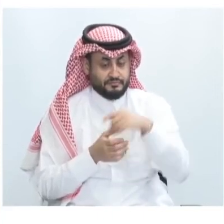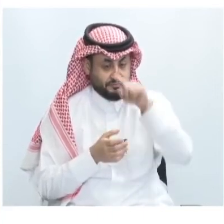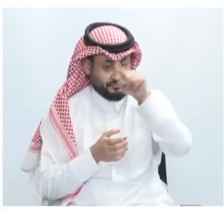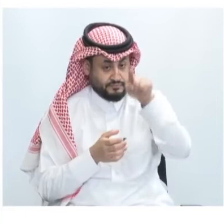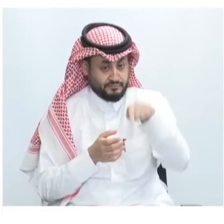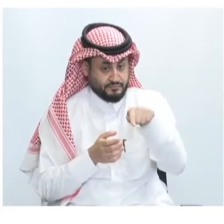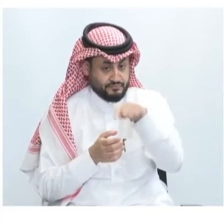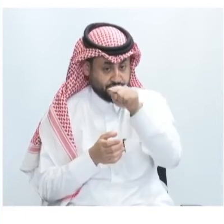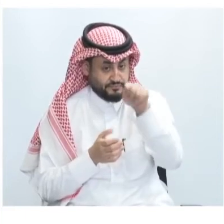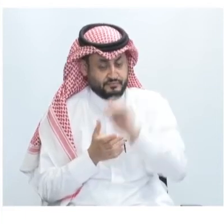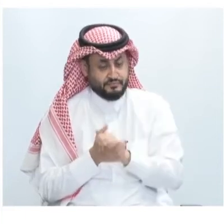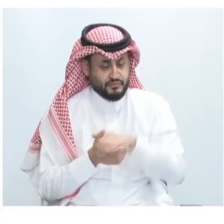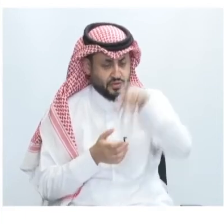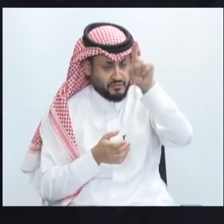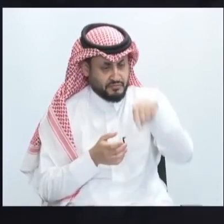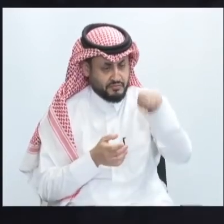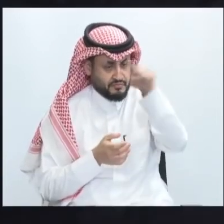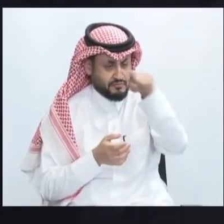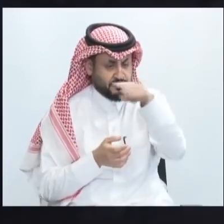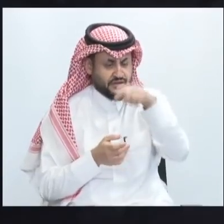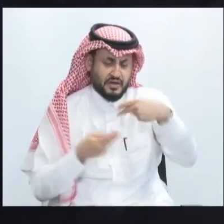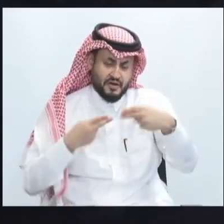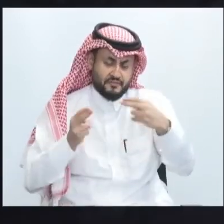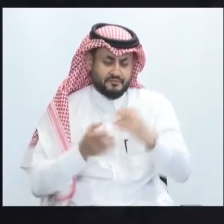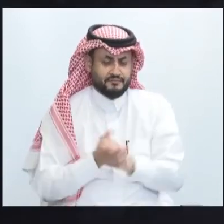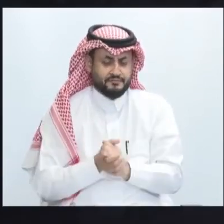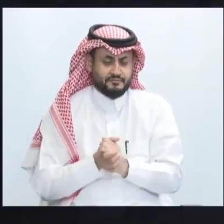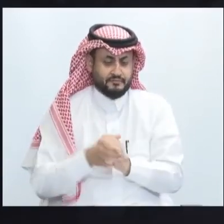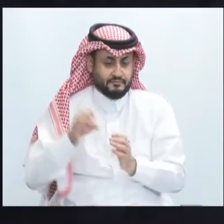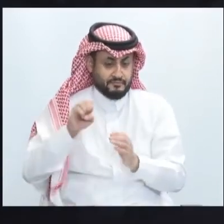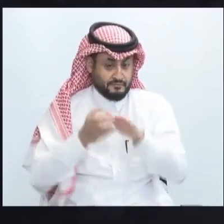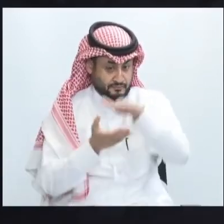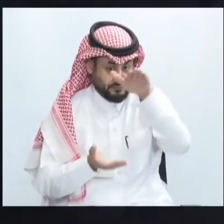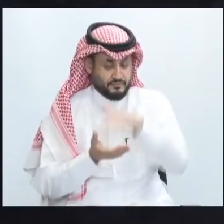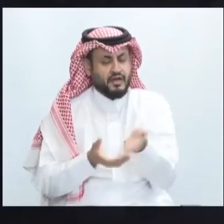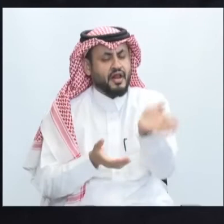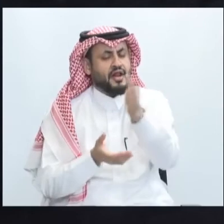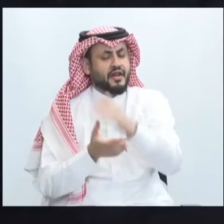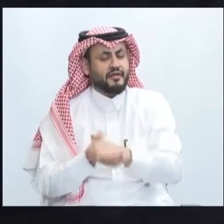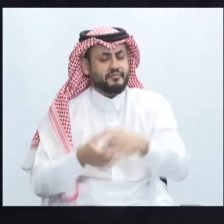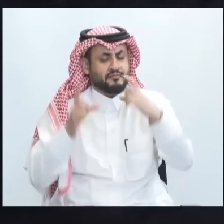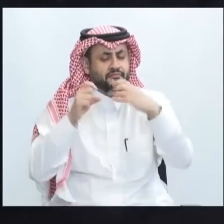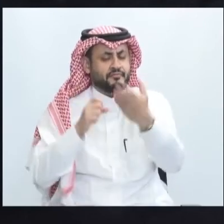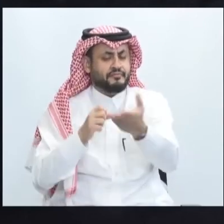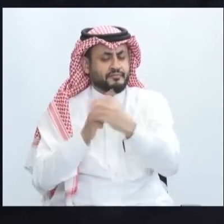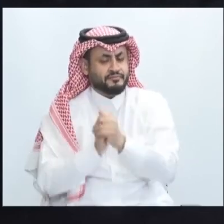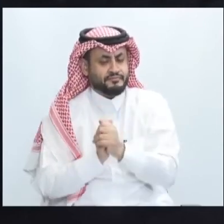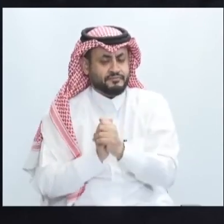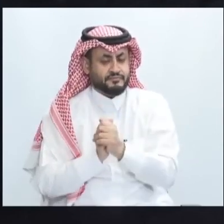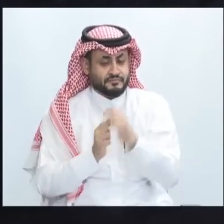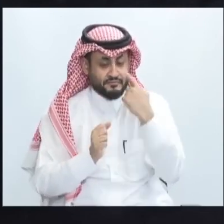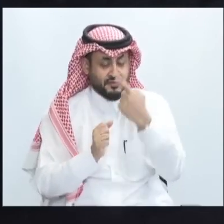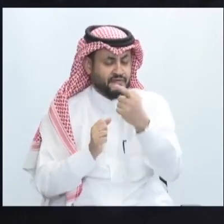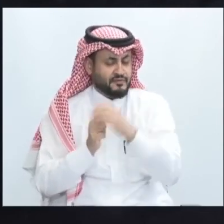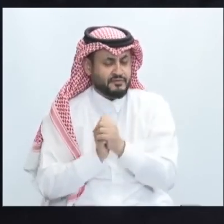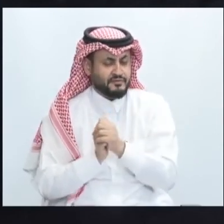1, 2, 3. So, E in capital form. Excellent. What after E? F, that's right. Can